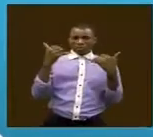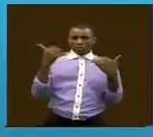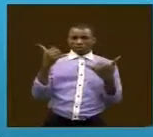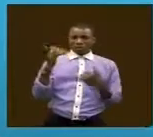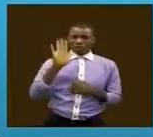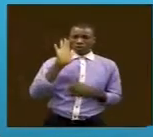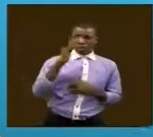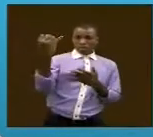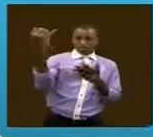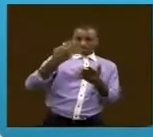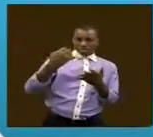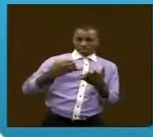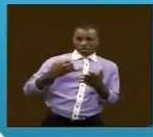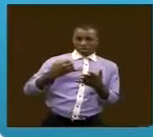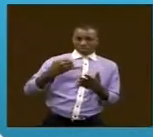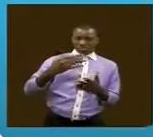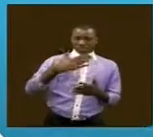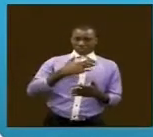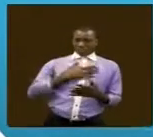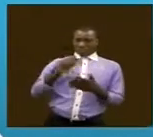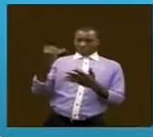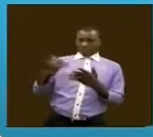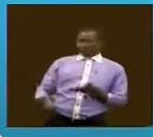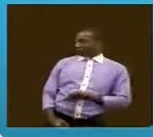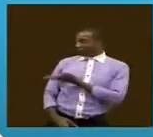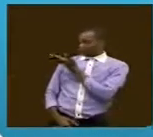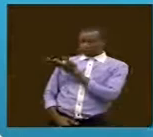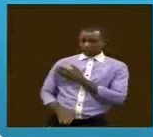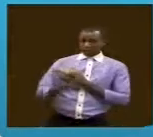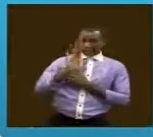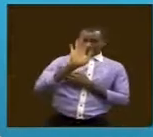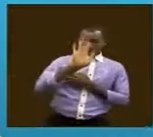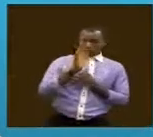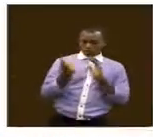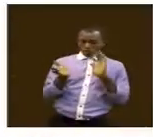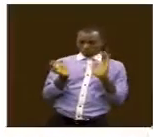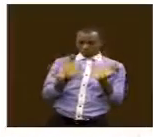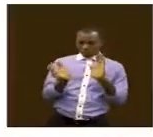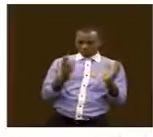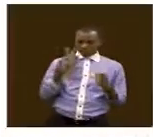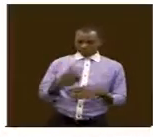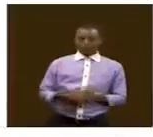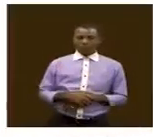your sketch with what I have on the screen.